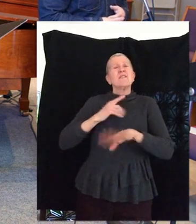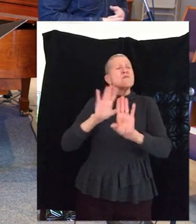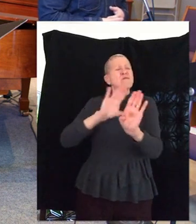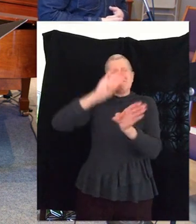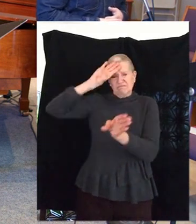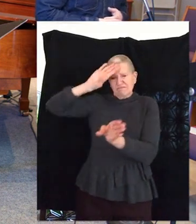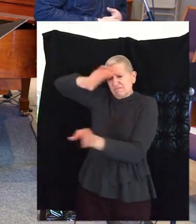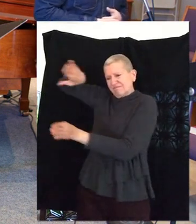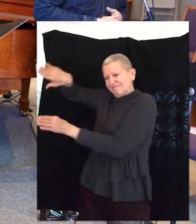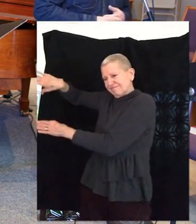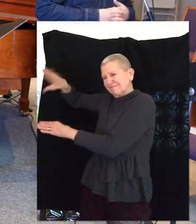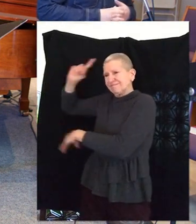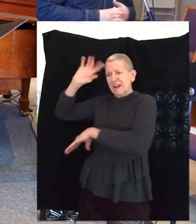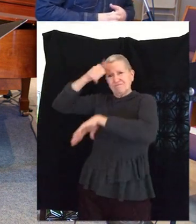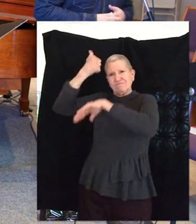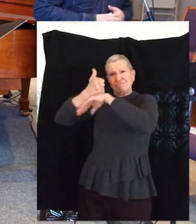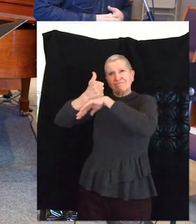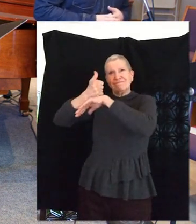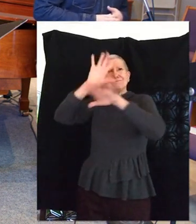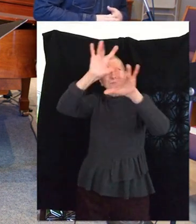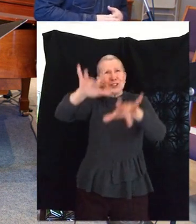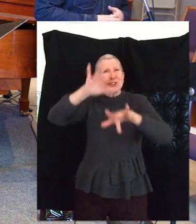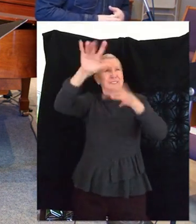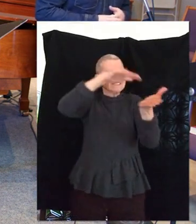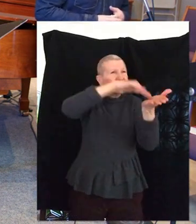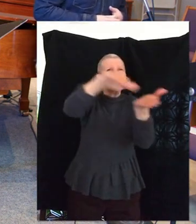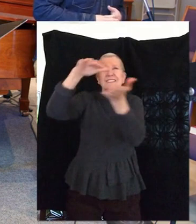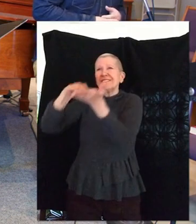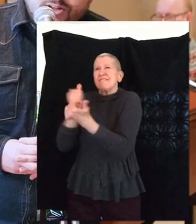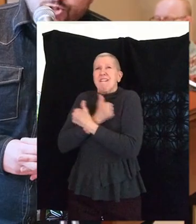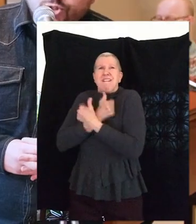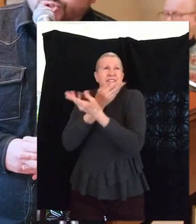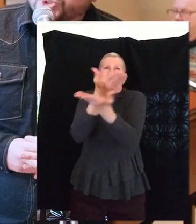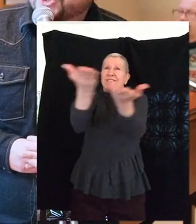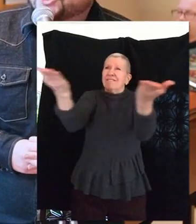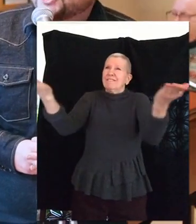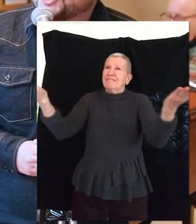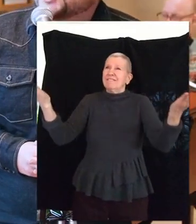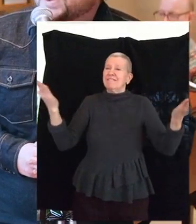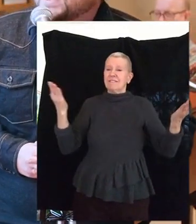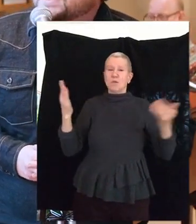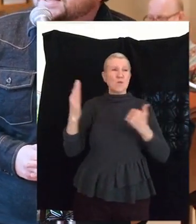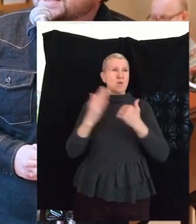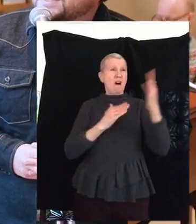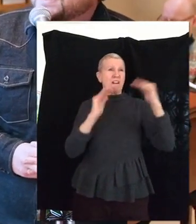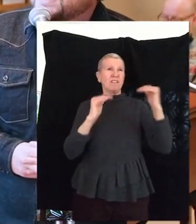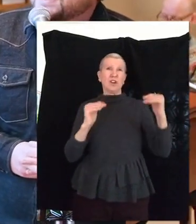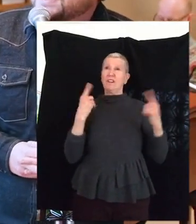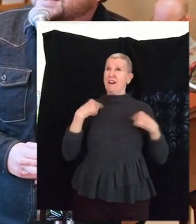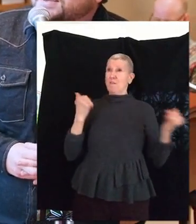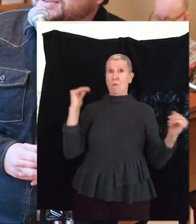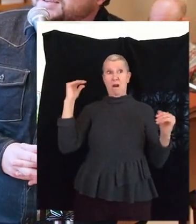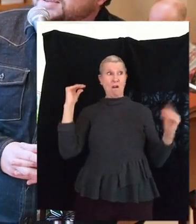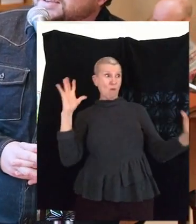mercy. For just and unjust, a new way to live.